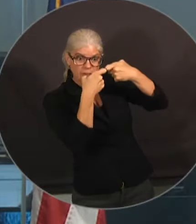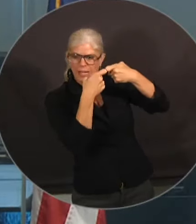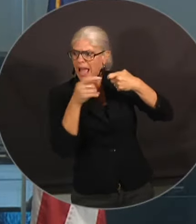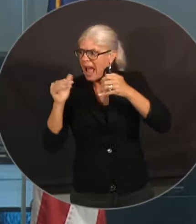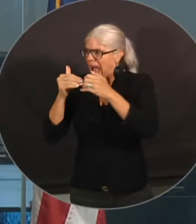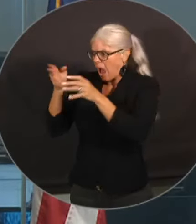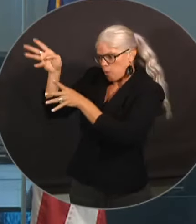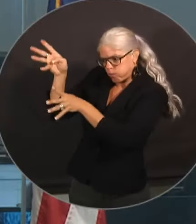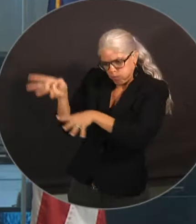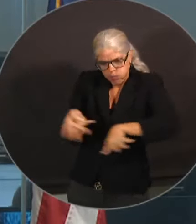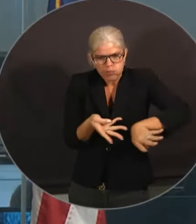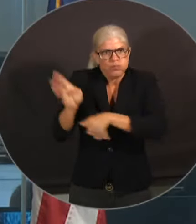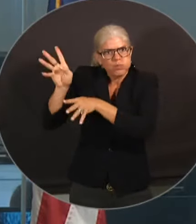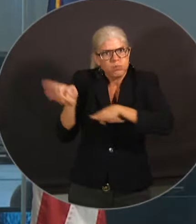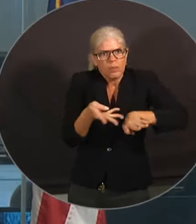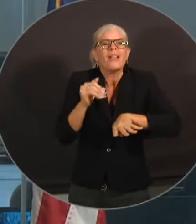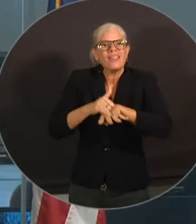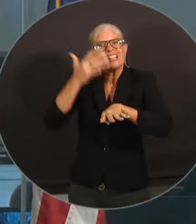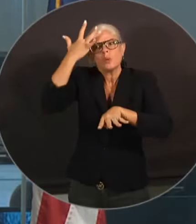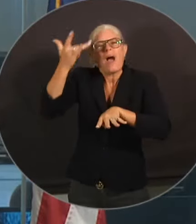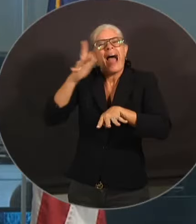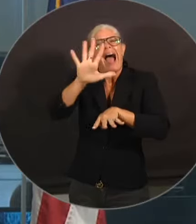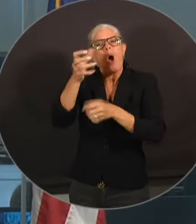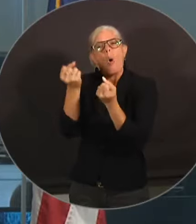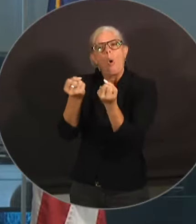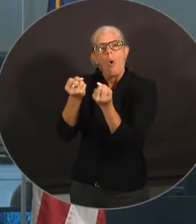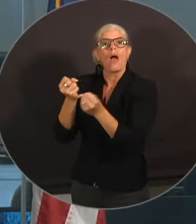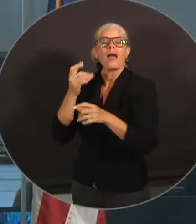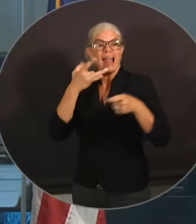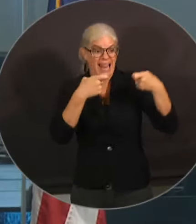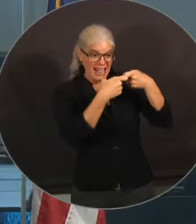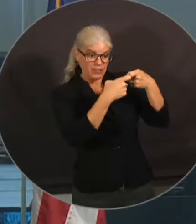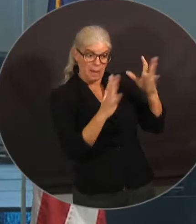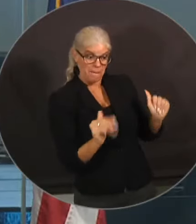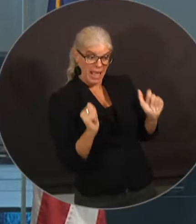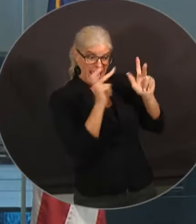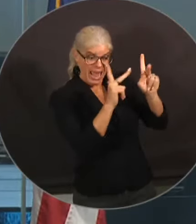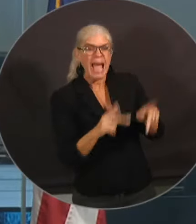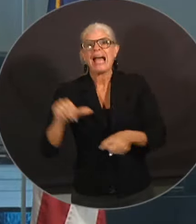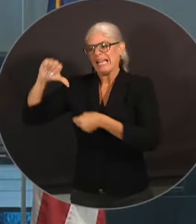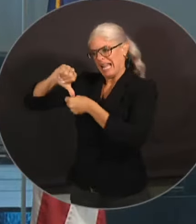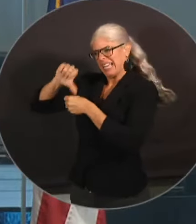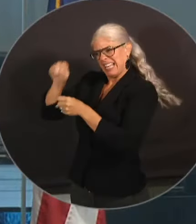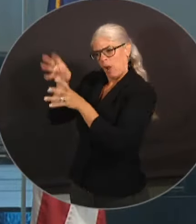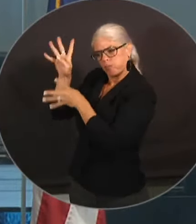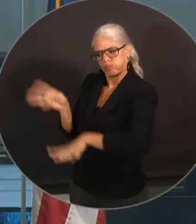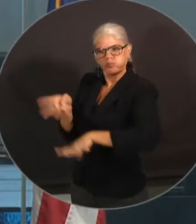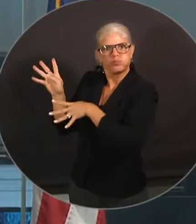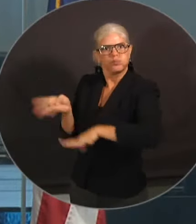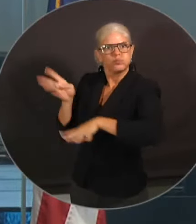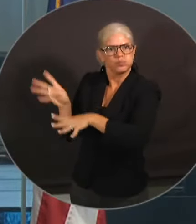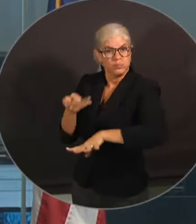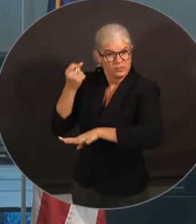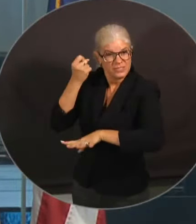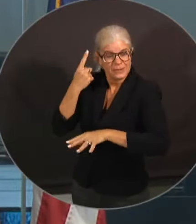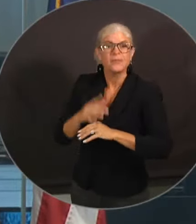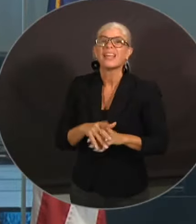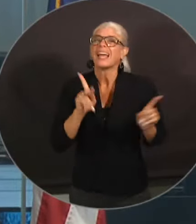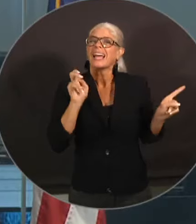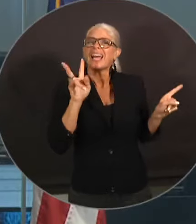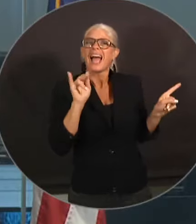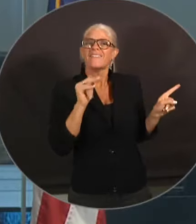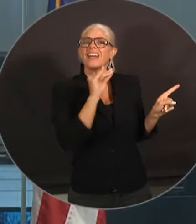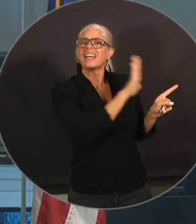new generators, but when you look at some of the stations in northern Florida, some of them are older, some of them are smaller. So Kevin and his team have